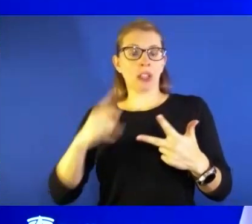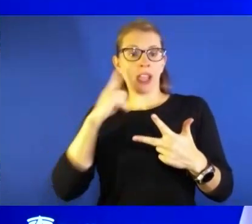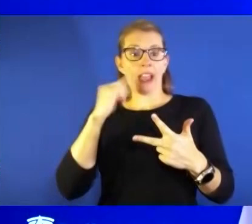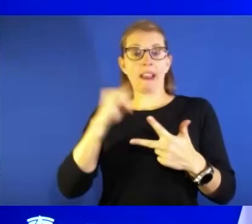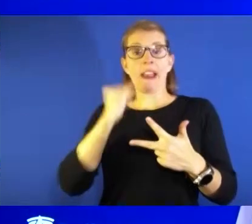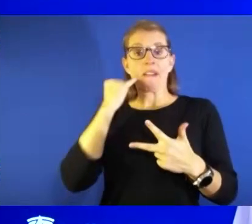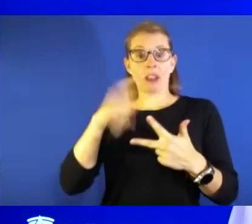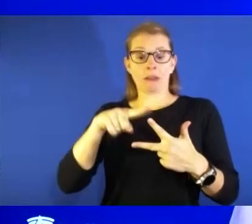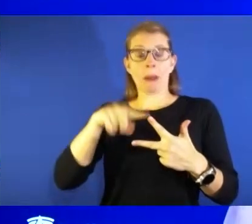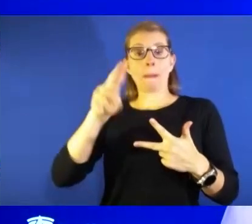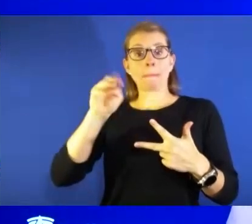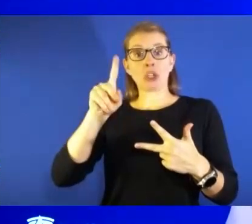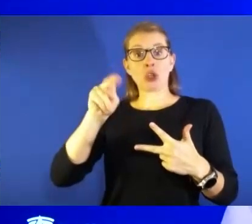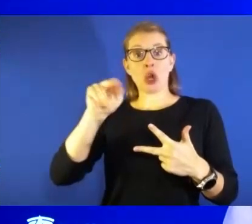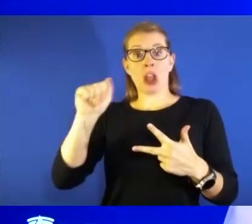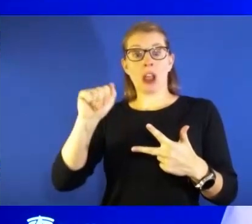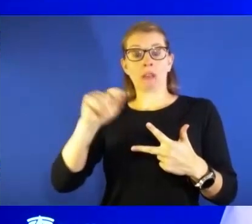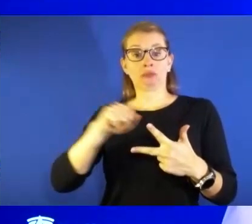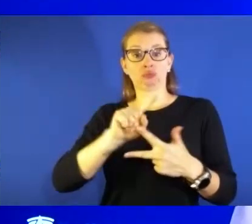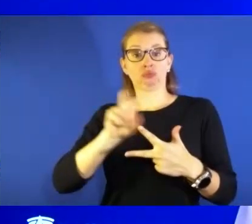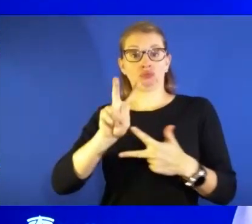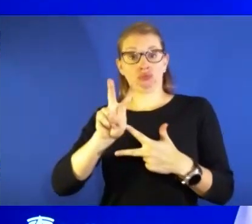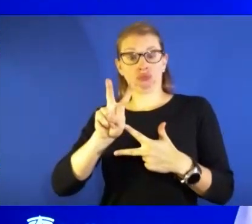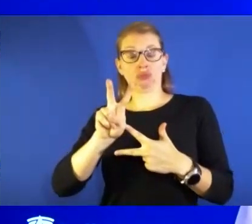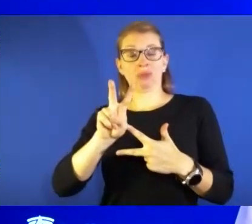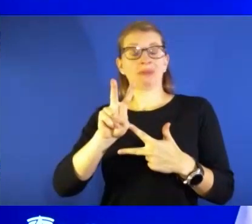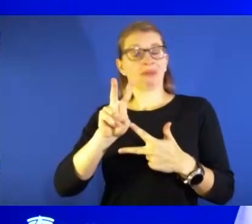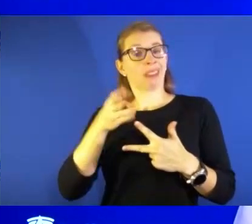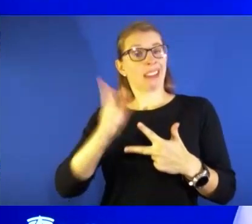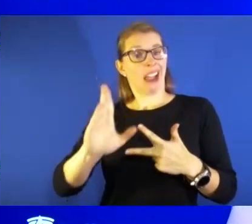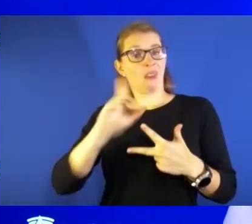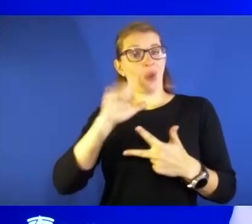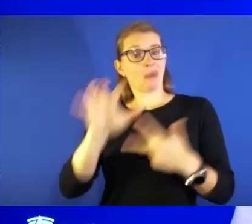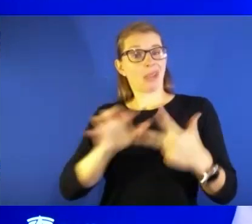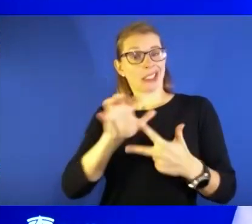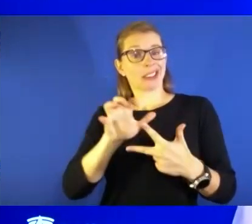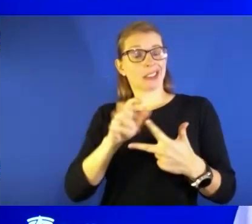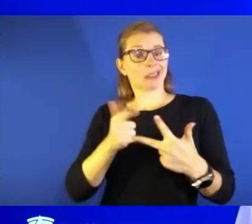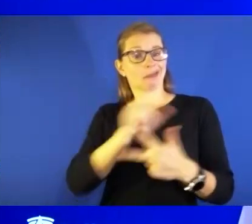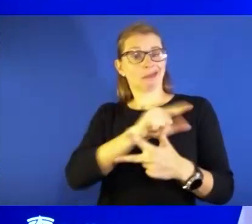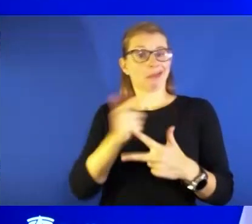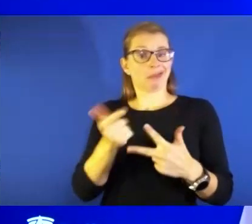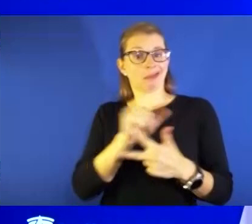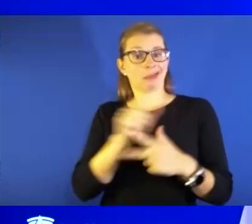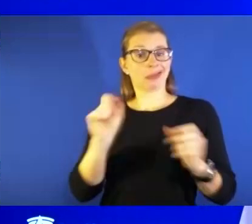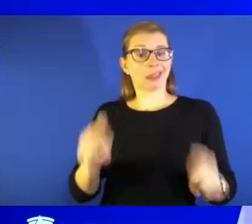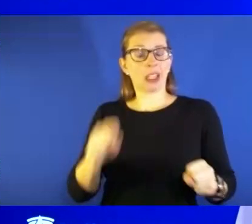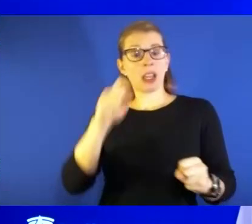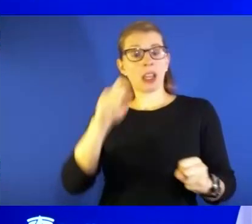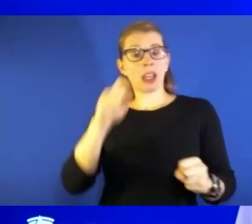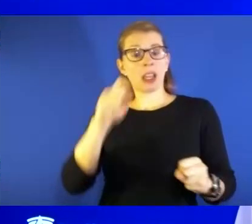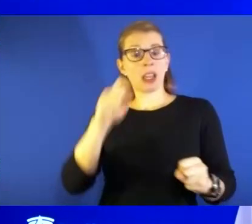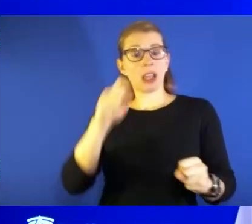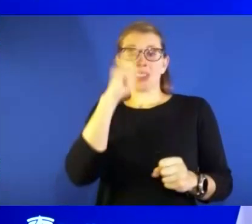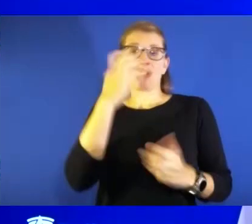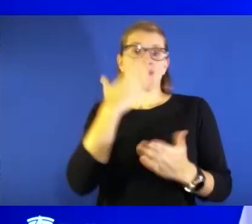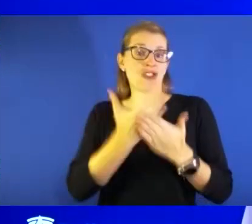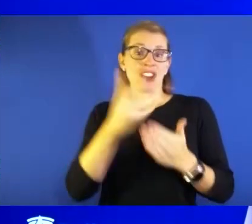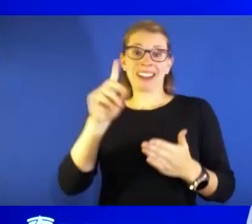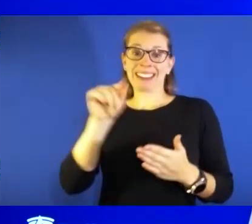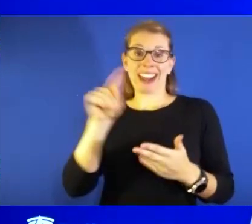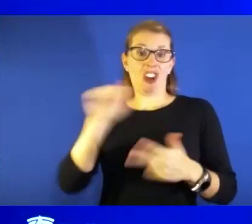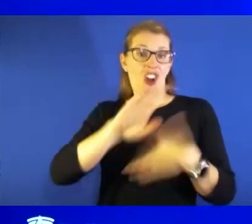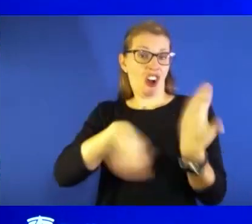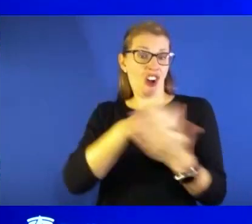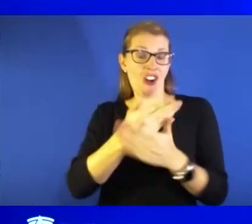the first 2 doses, they also allow really for that mixing and matching, because we have really good data that all of these vaccines